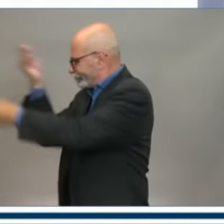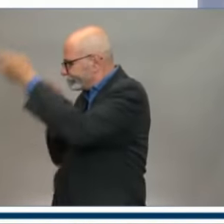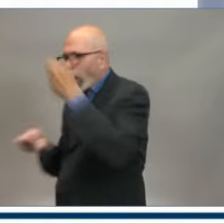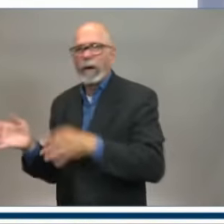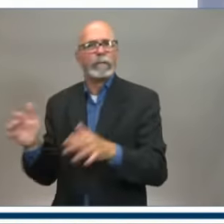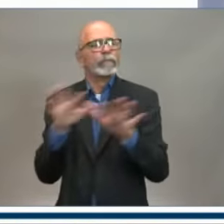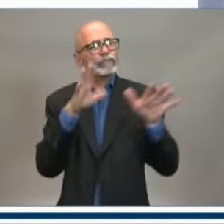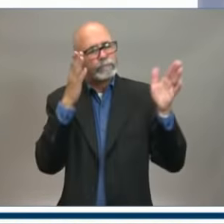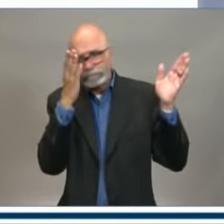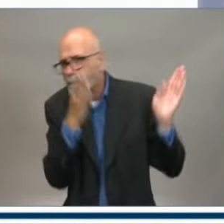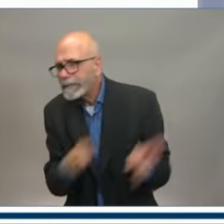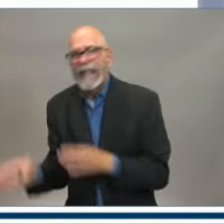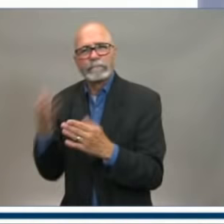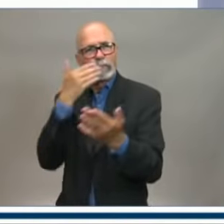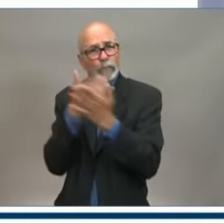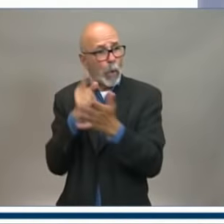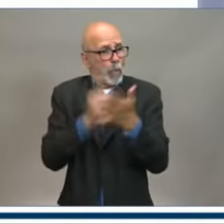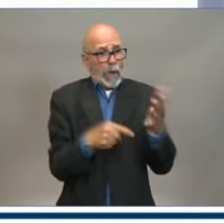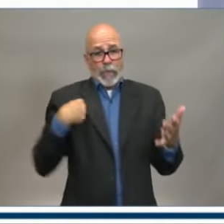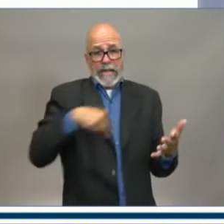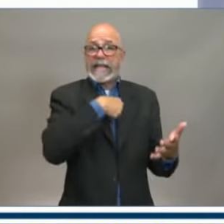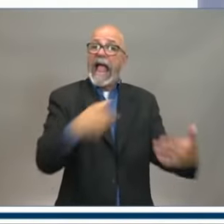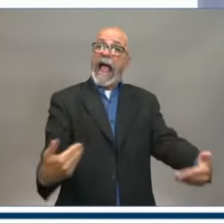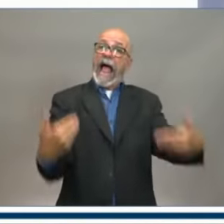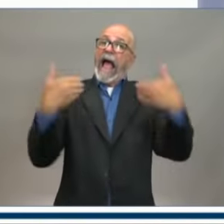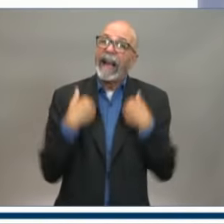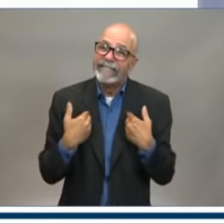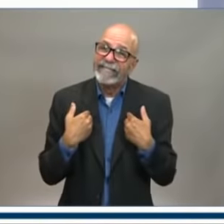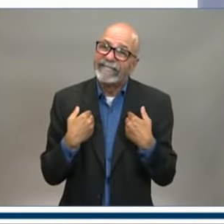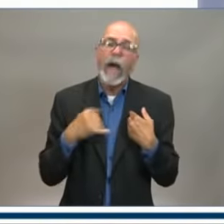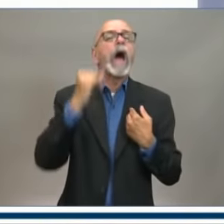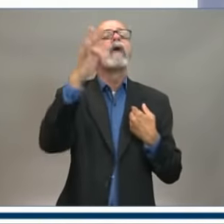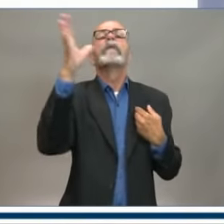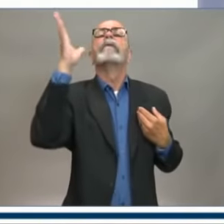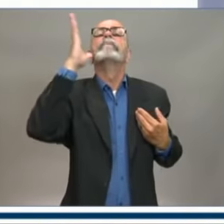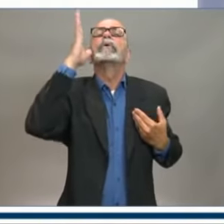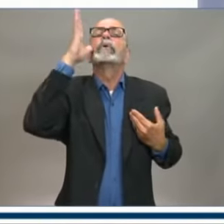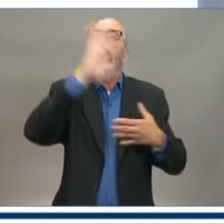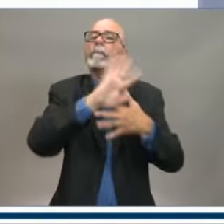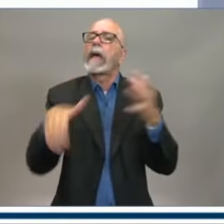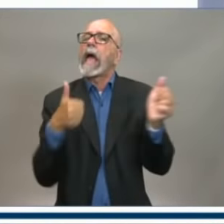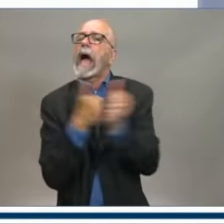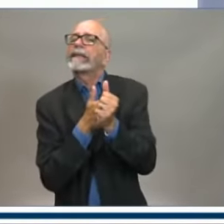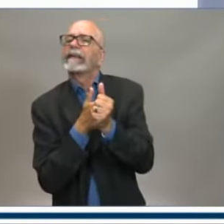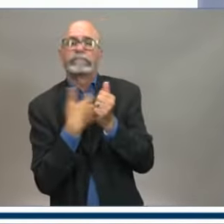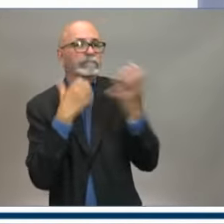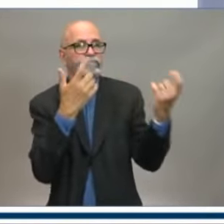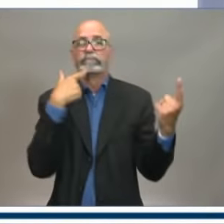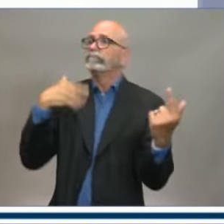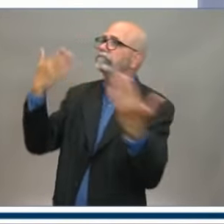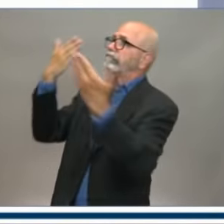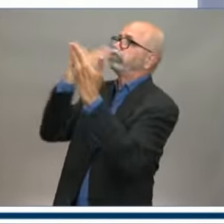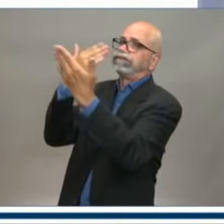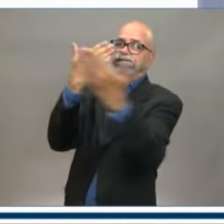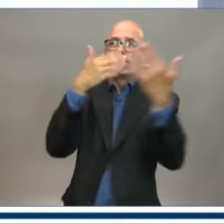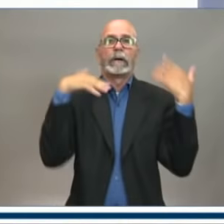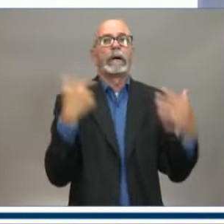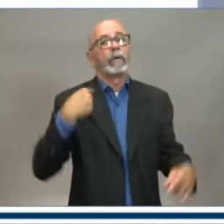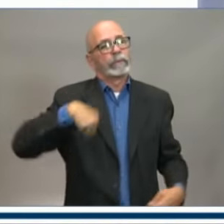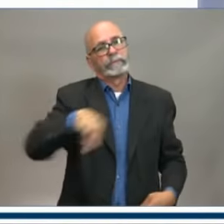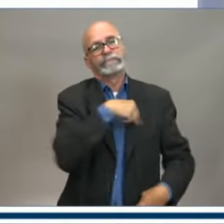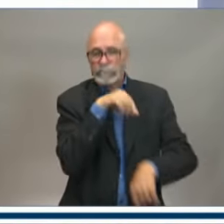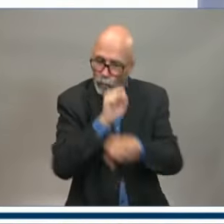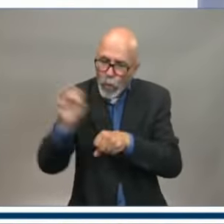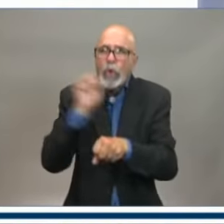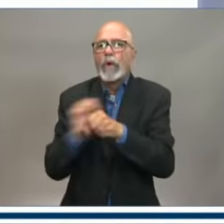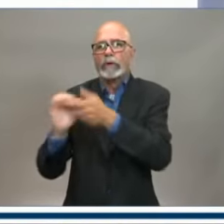ensuring that we have PPE for any future outbreaks? So I want to thank my colleagues here in Atlantic Canada for their level of collaboration that